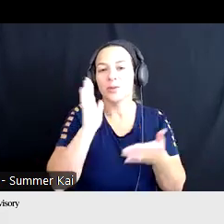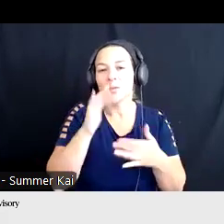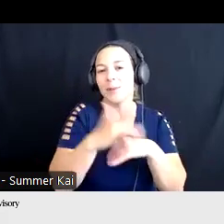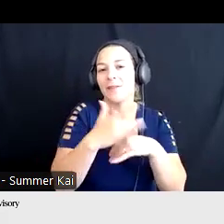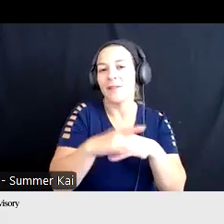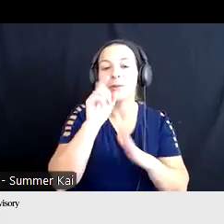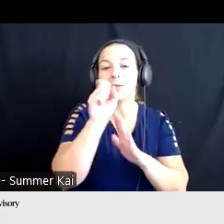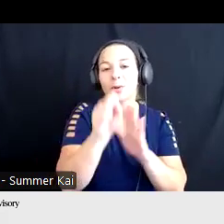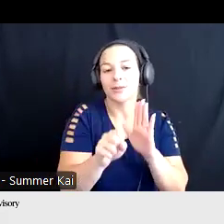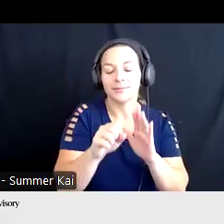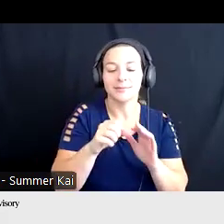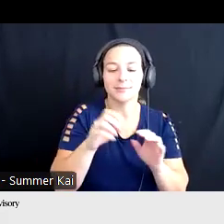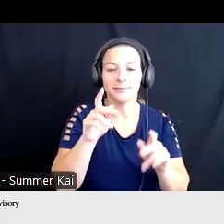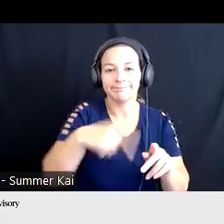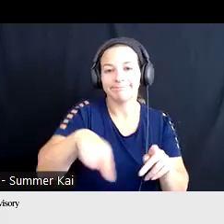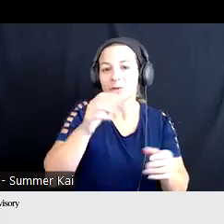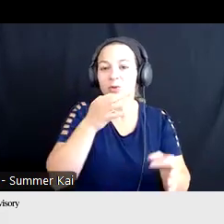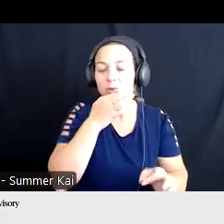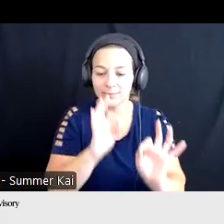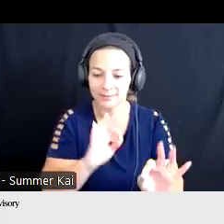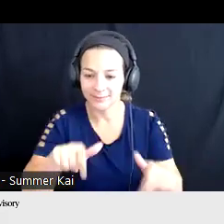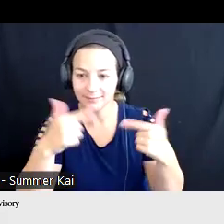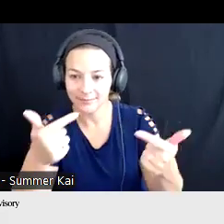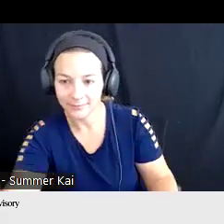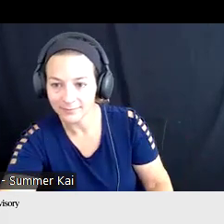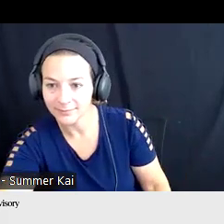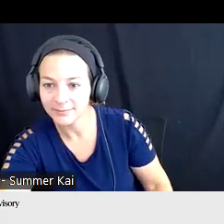to stakeholders soon. Next slide, please.